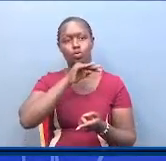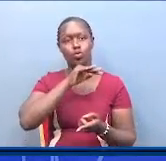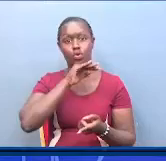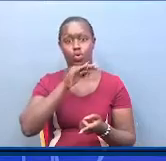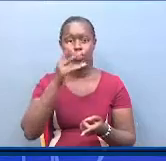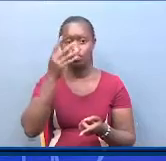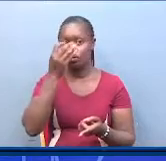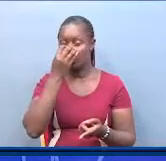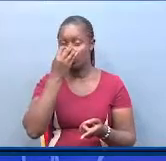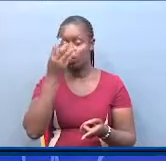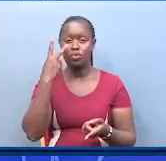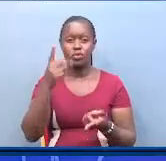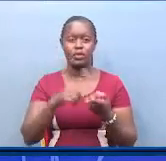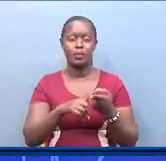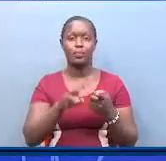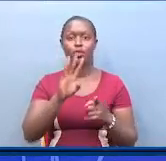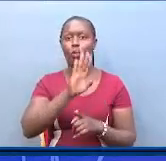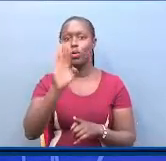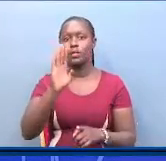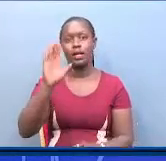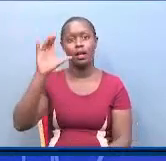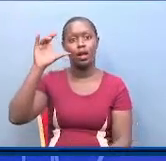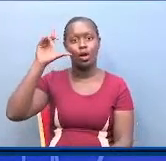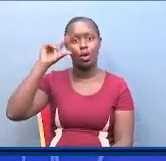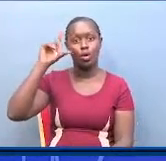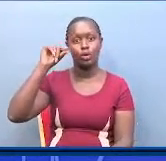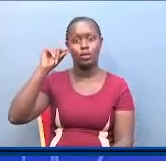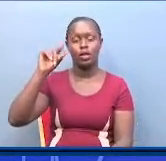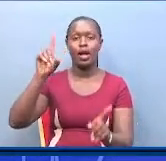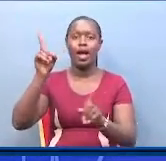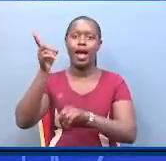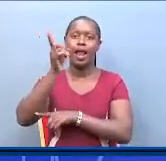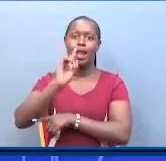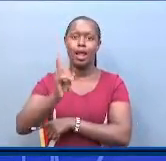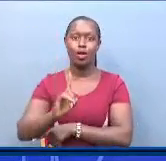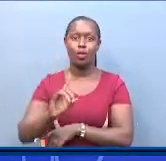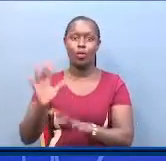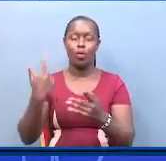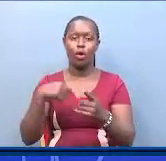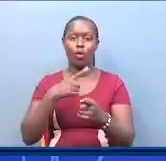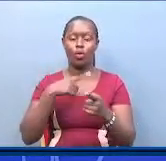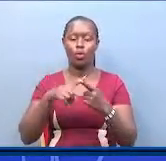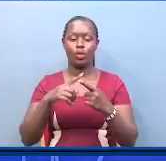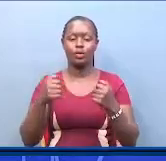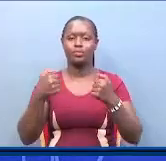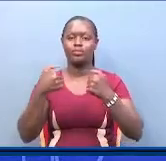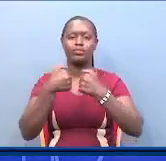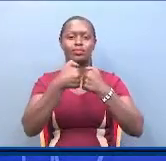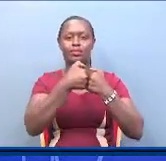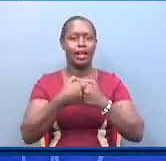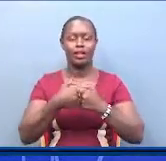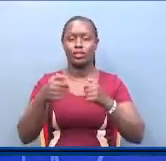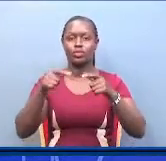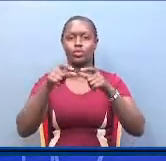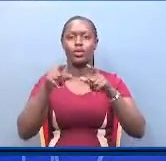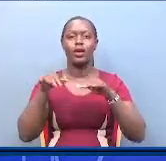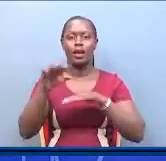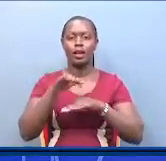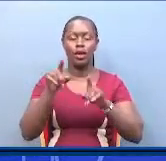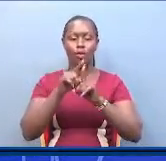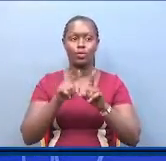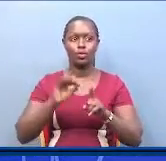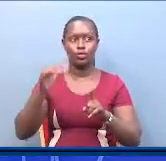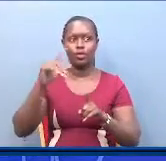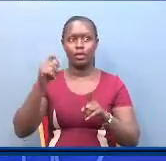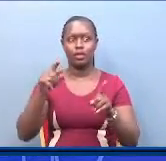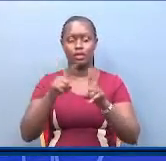when you look at parts of the coast region, when you look at Nairobi that we were saying indeed is a battleground, it's no longer a battleground. When we look at the entire Mount Kenya, the